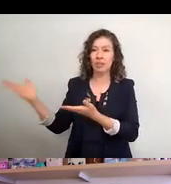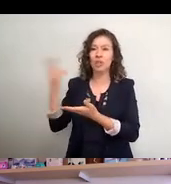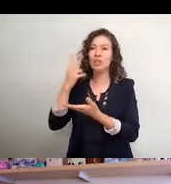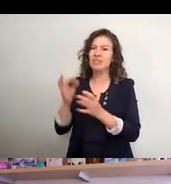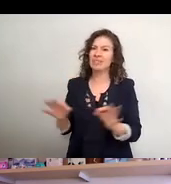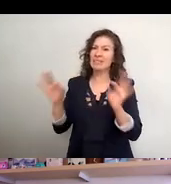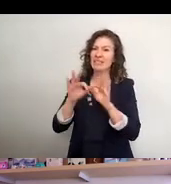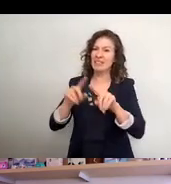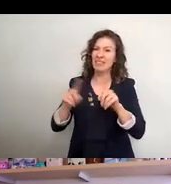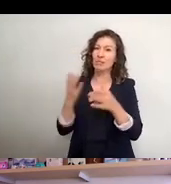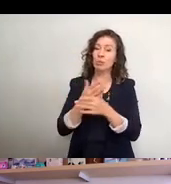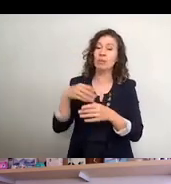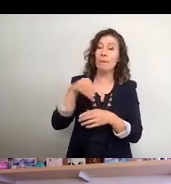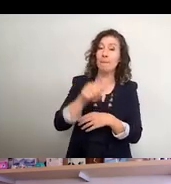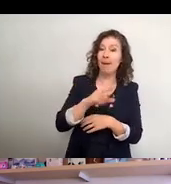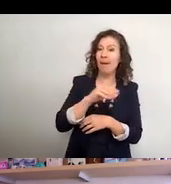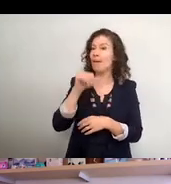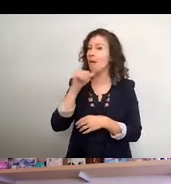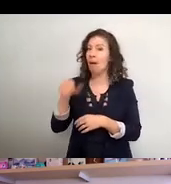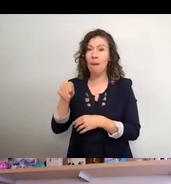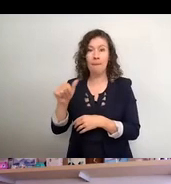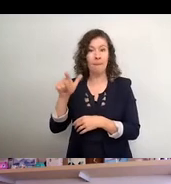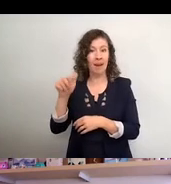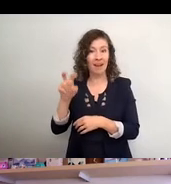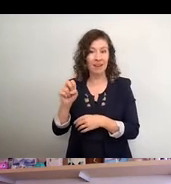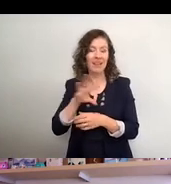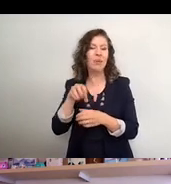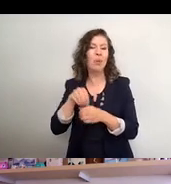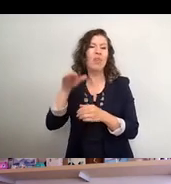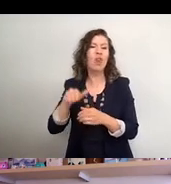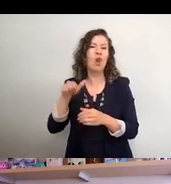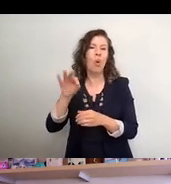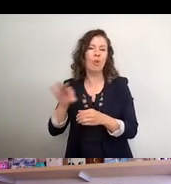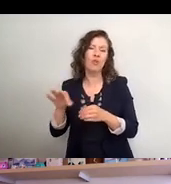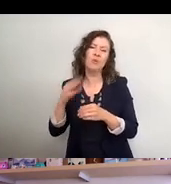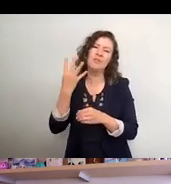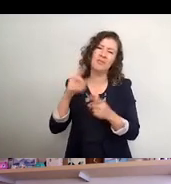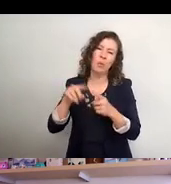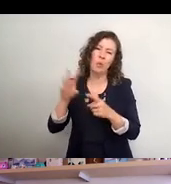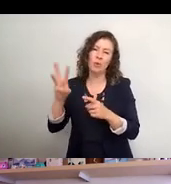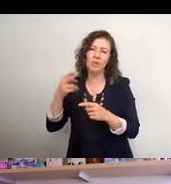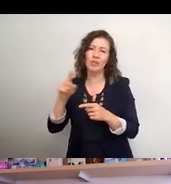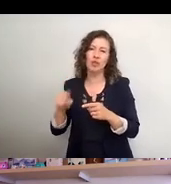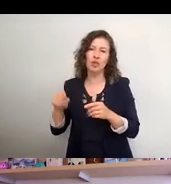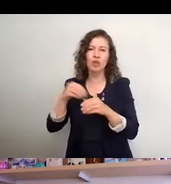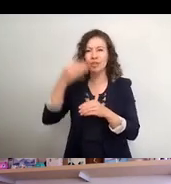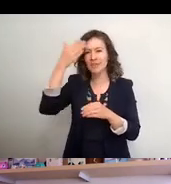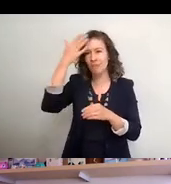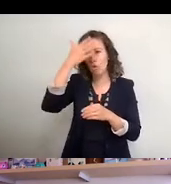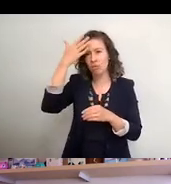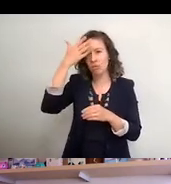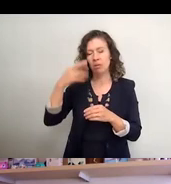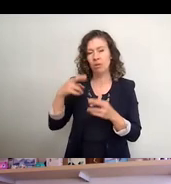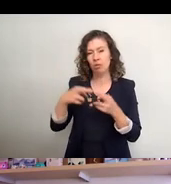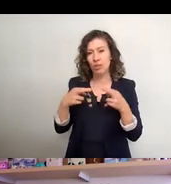differences between paid and unpaid leave within the lower frequencies. So this is 4 to 6 hertz in the frontal region. We